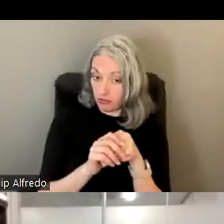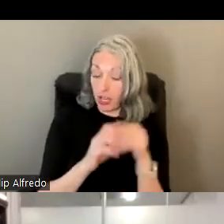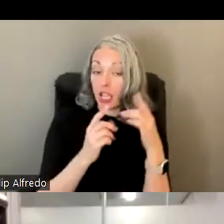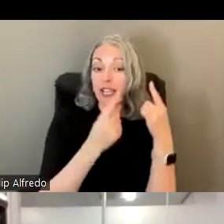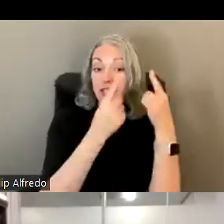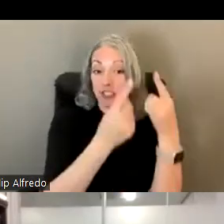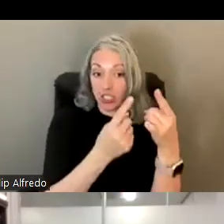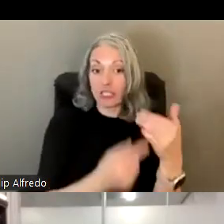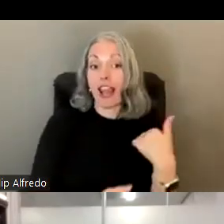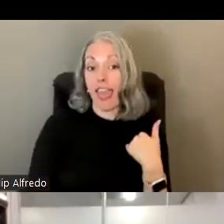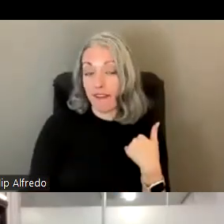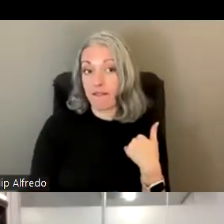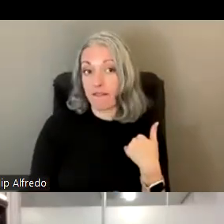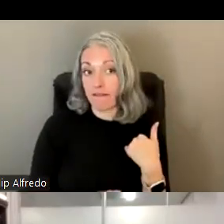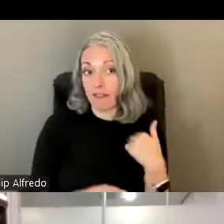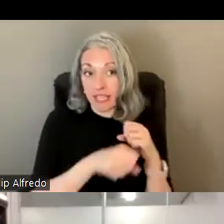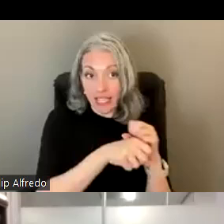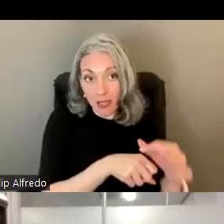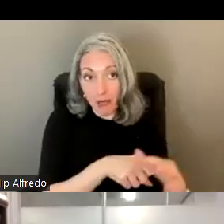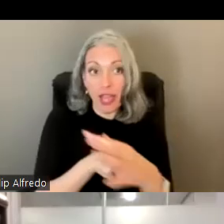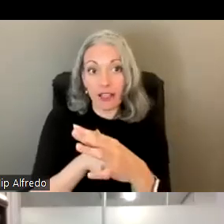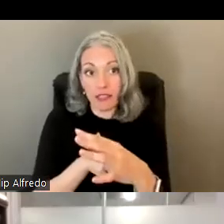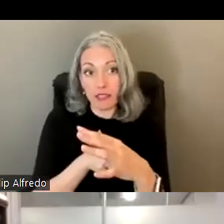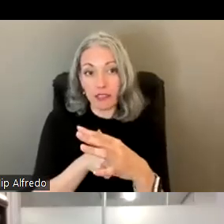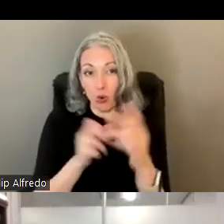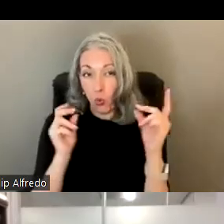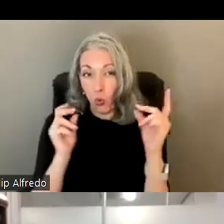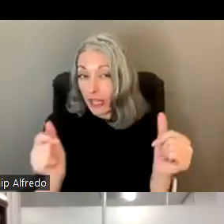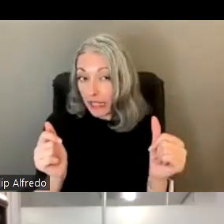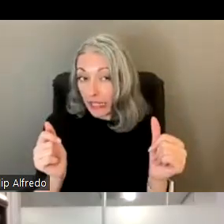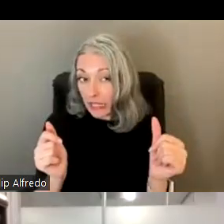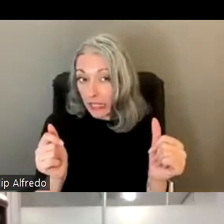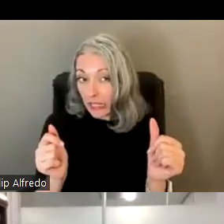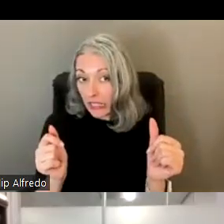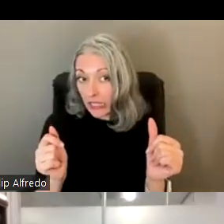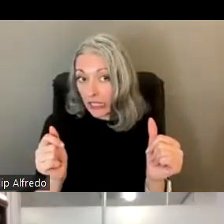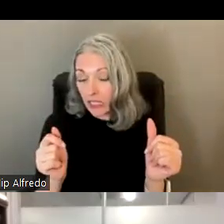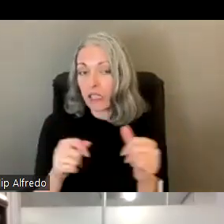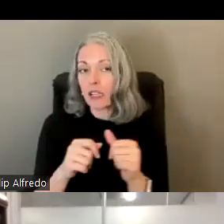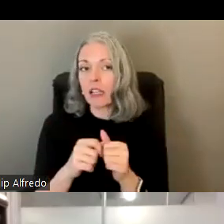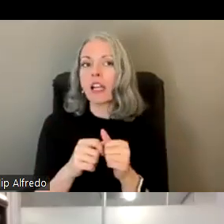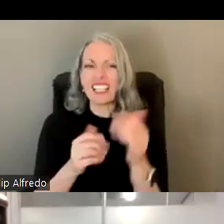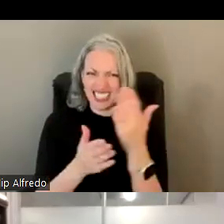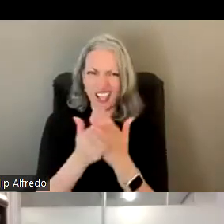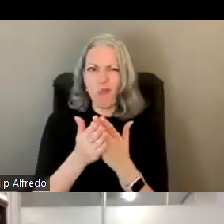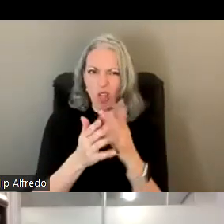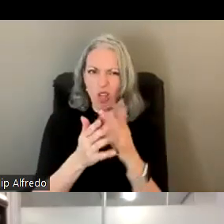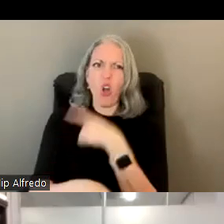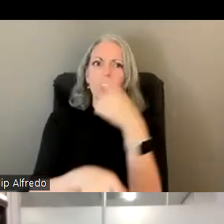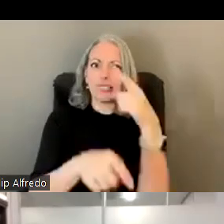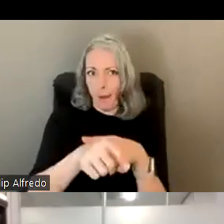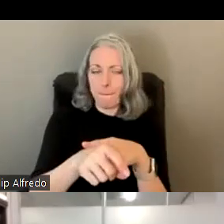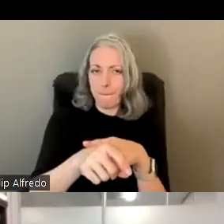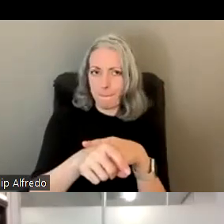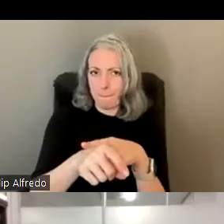initiatives that would have impact, we'd see impact more quickly, and those that would take longer. So